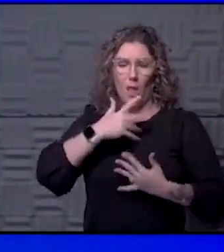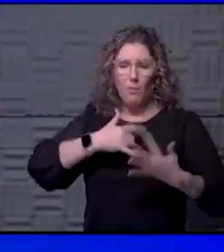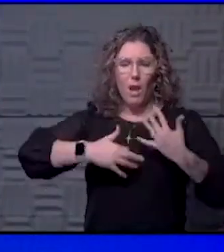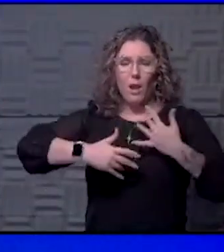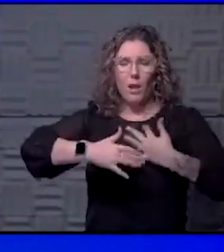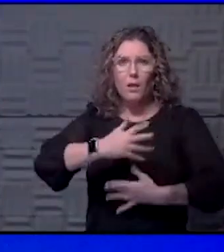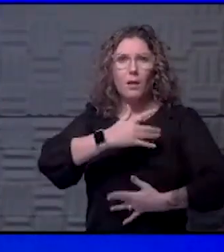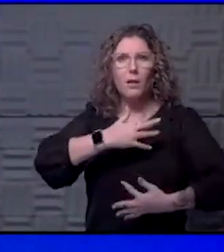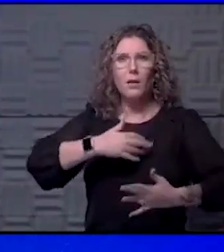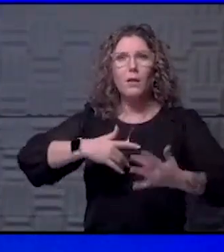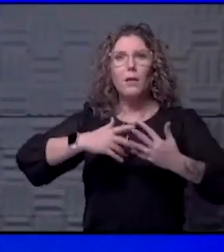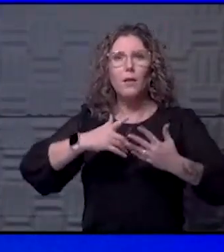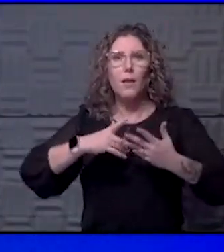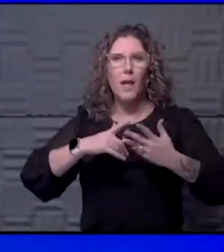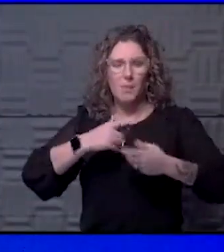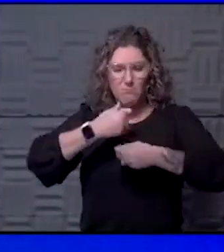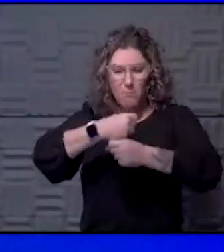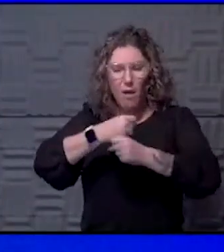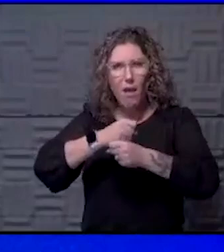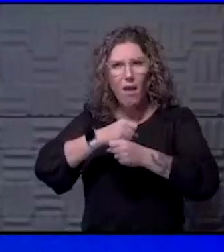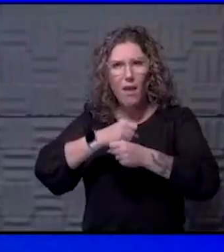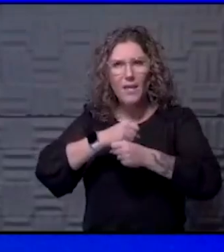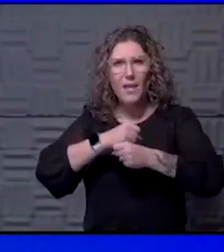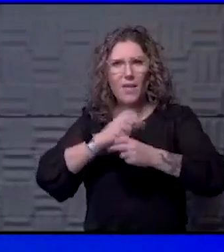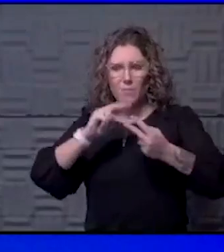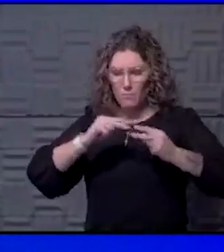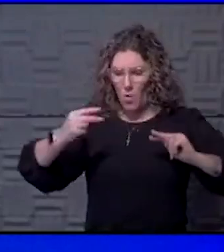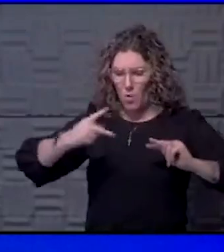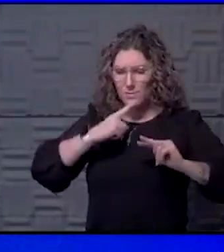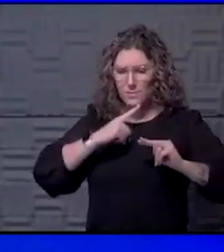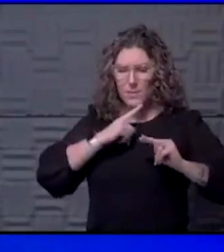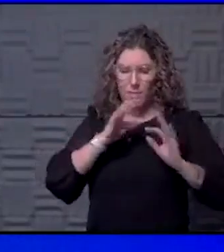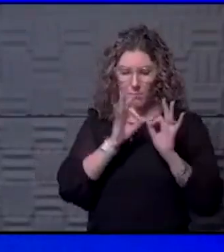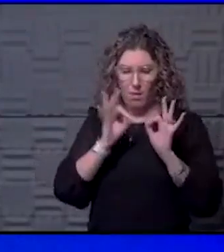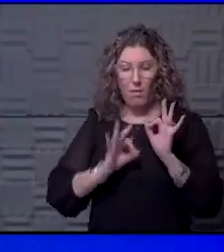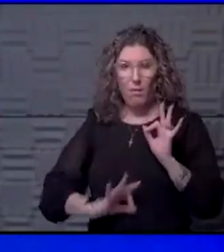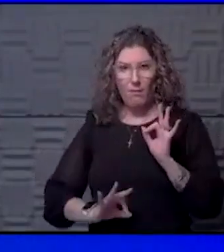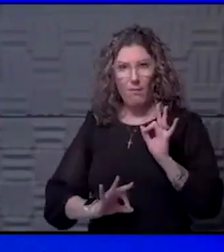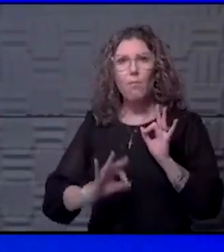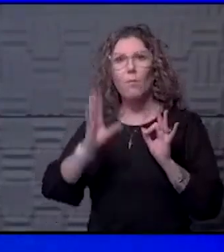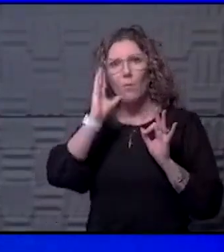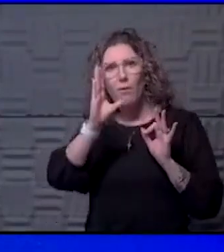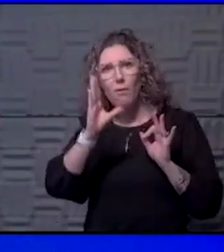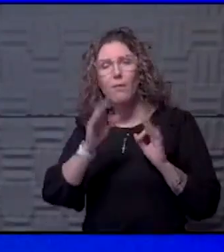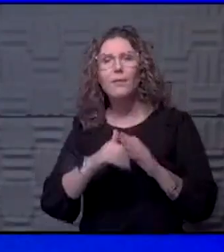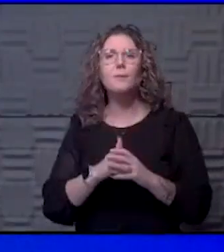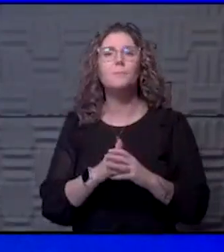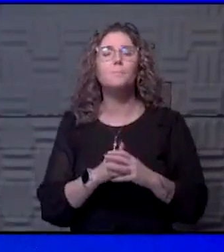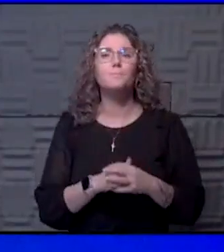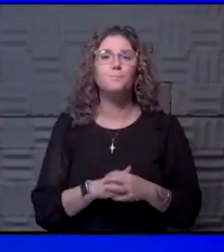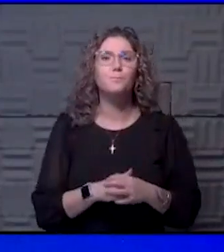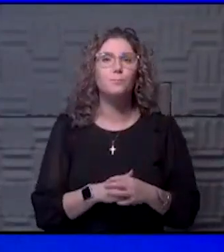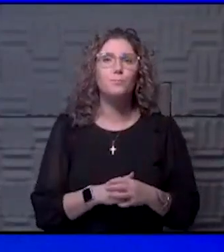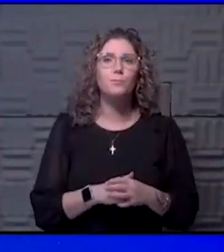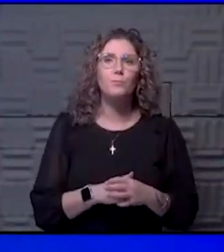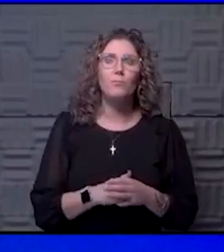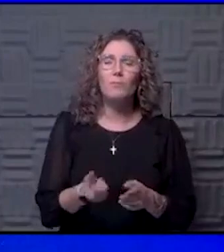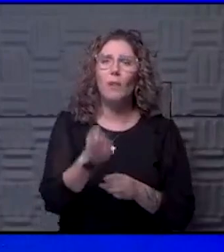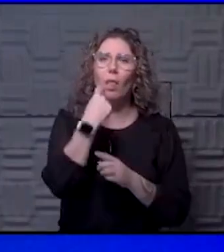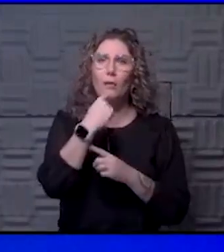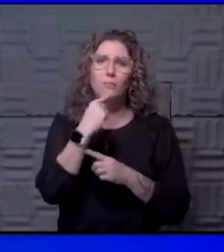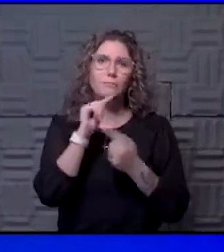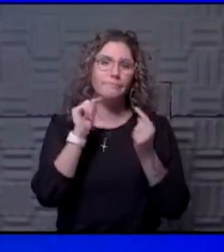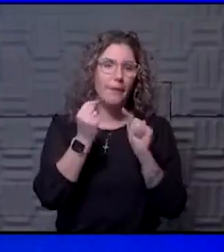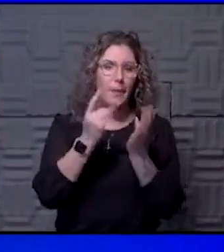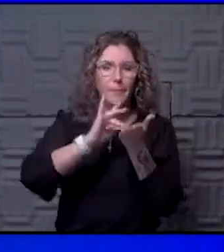those proteins to mount that immune response to get those cells. And taking, the painkiller,